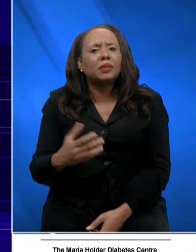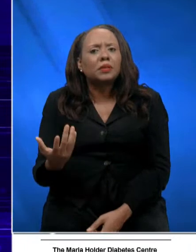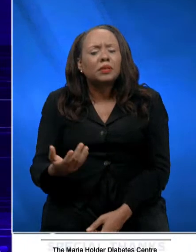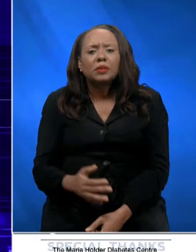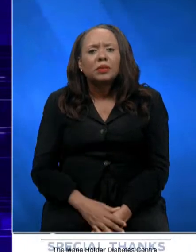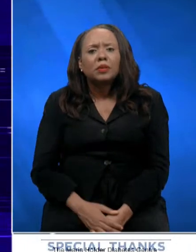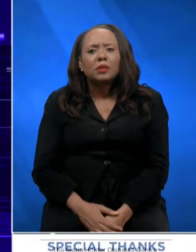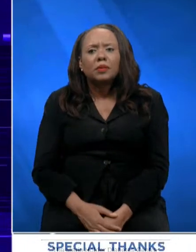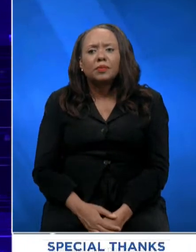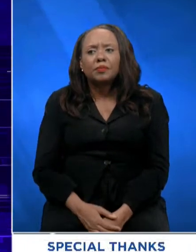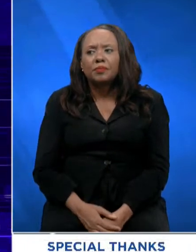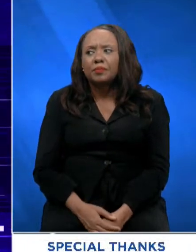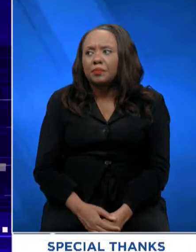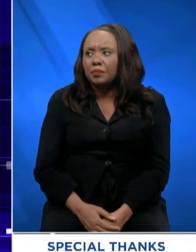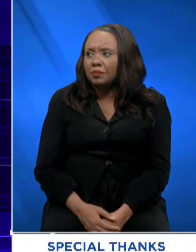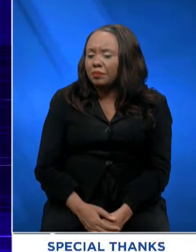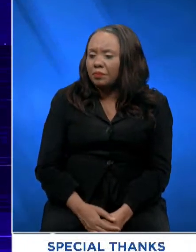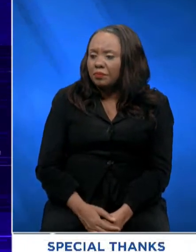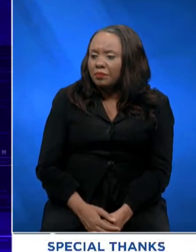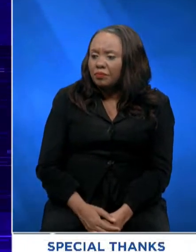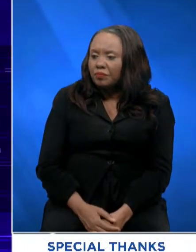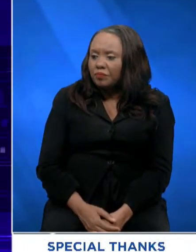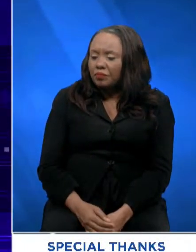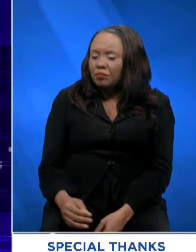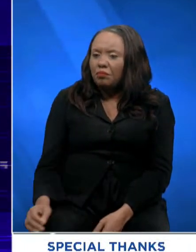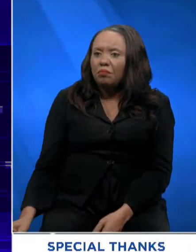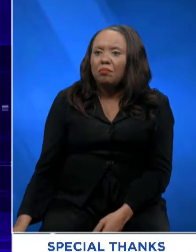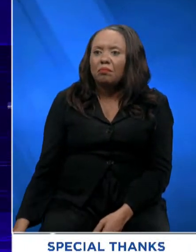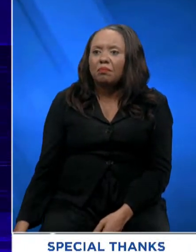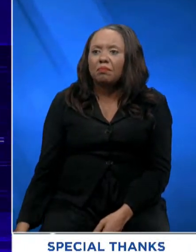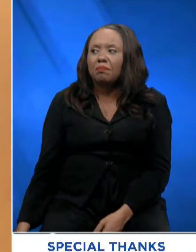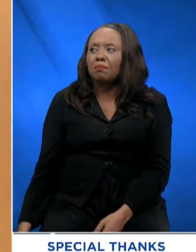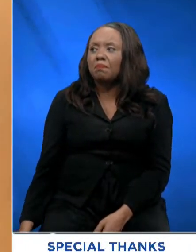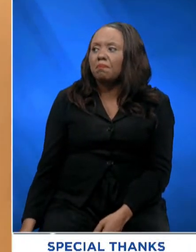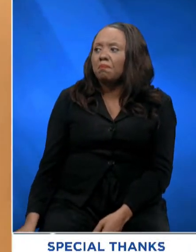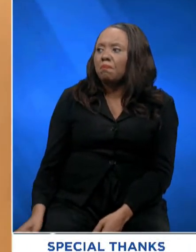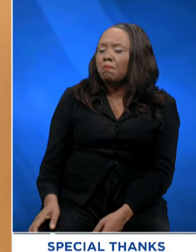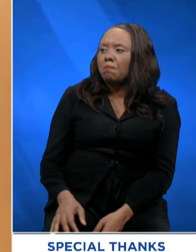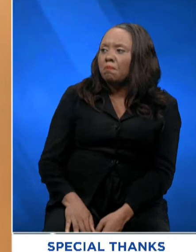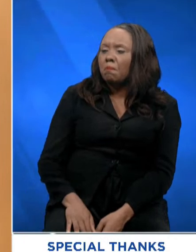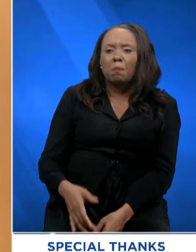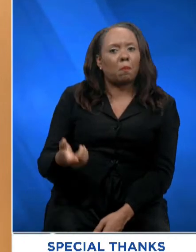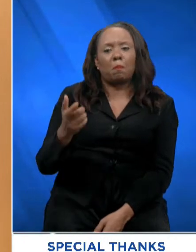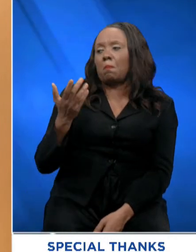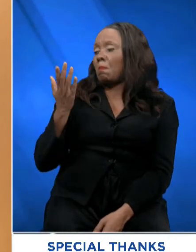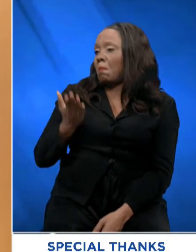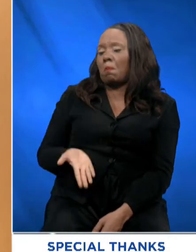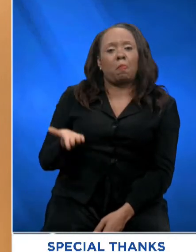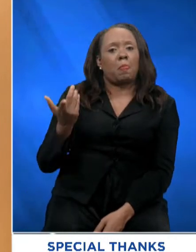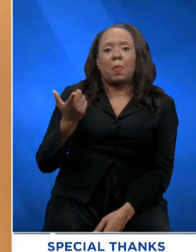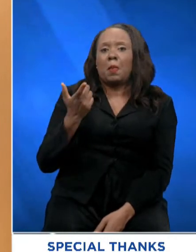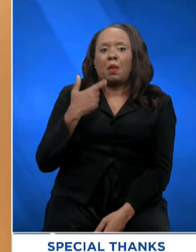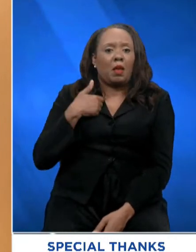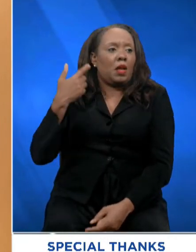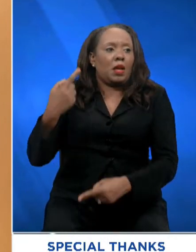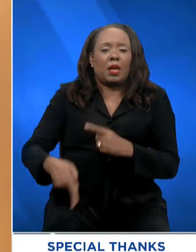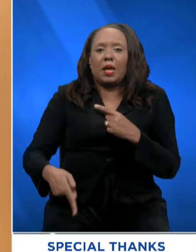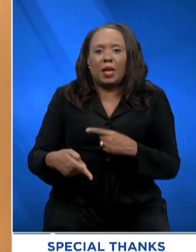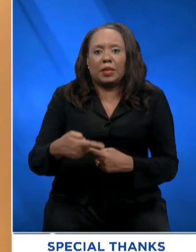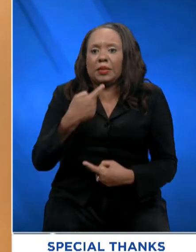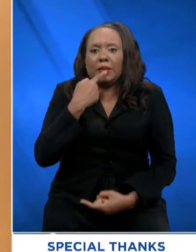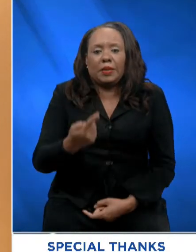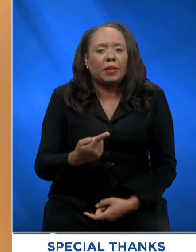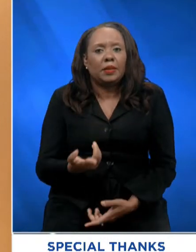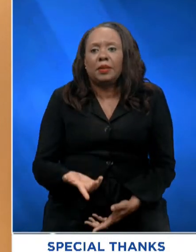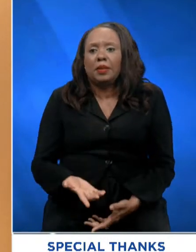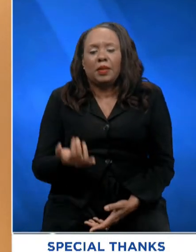So, unfortunately, I would never be able to guarantee that you'd be able to completely get your vision back to what it